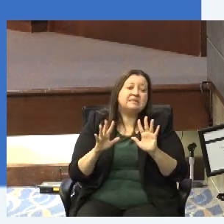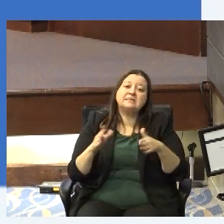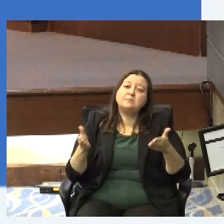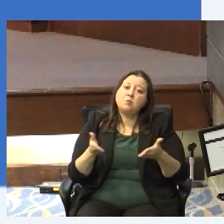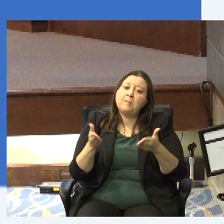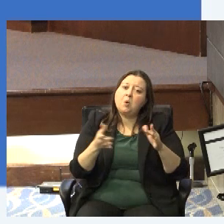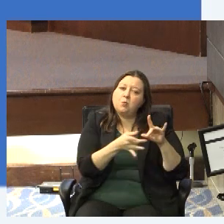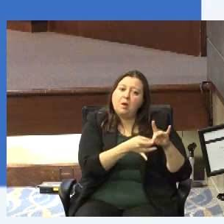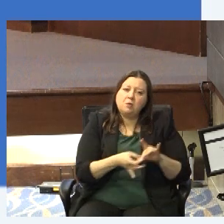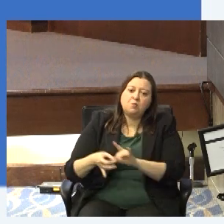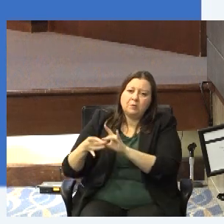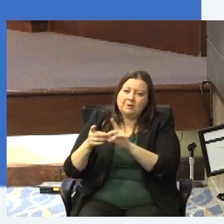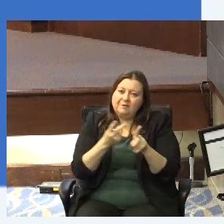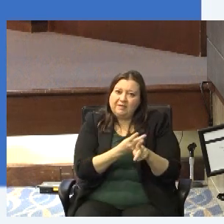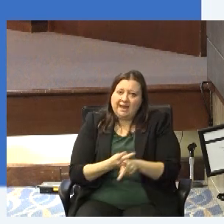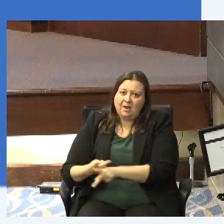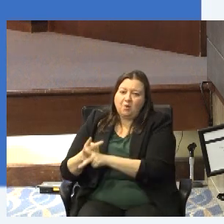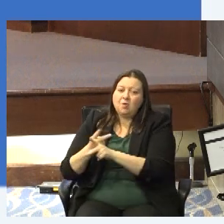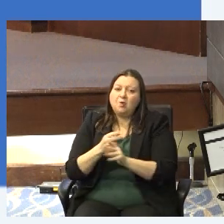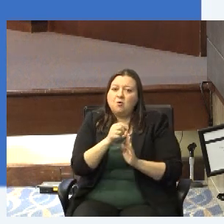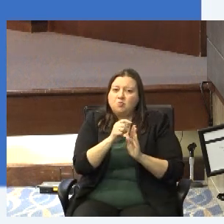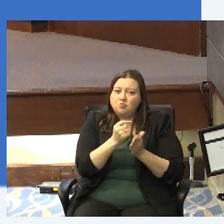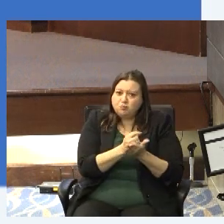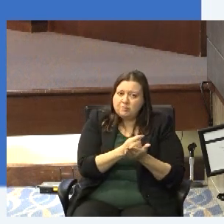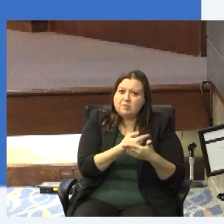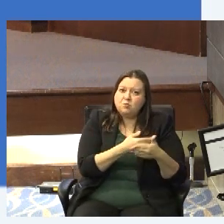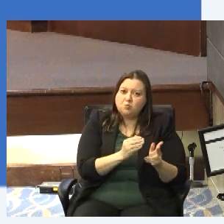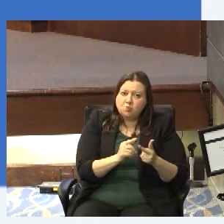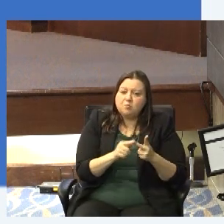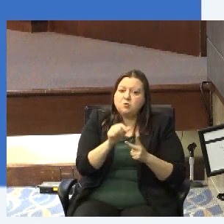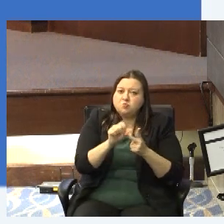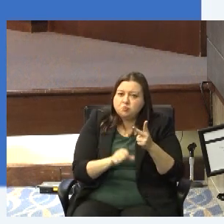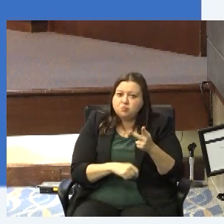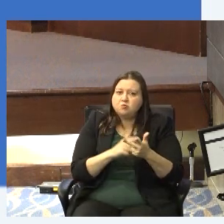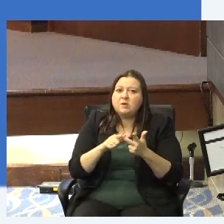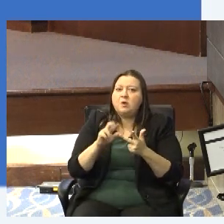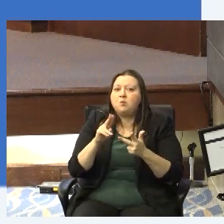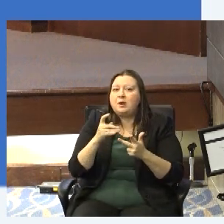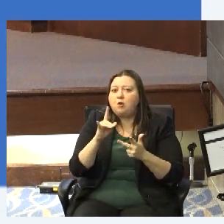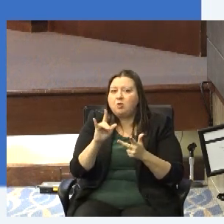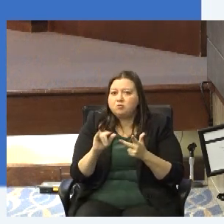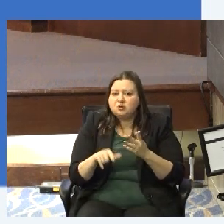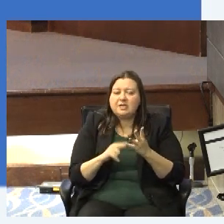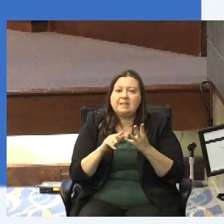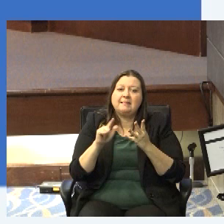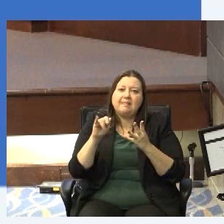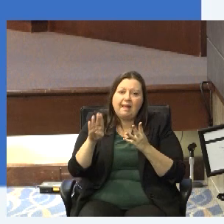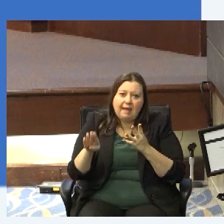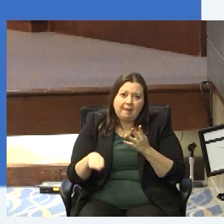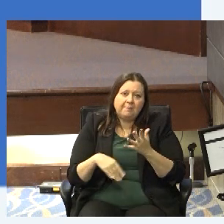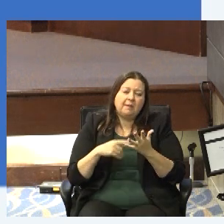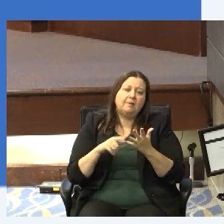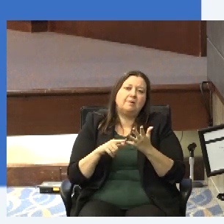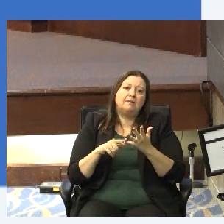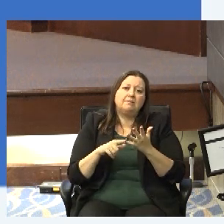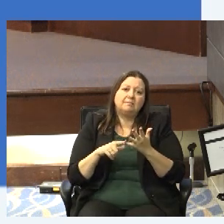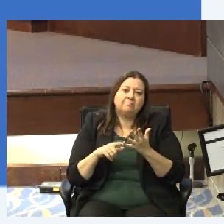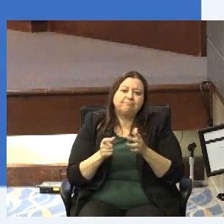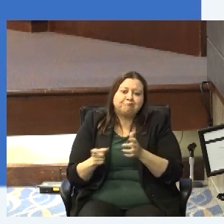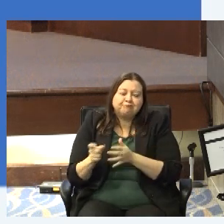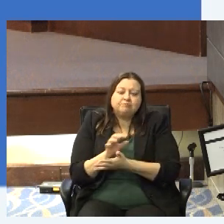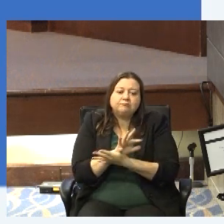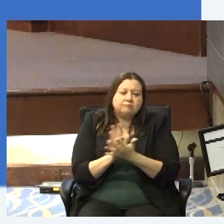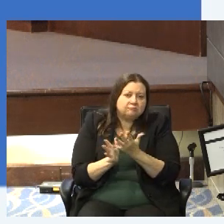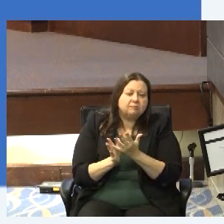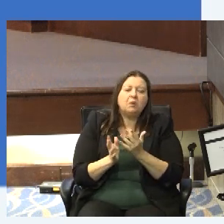continuity of care, the treatment room, surgery suite, radiology, lab, pharmacy, and necropsy. We